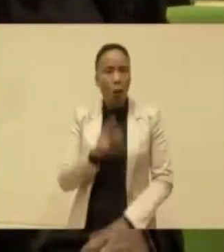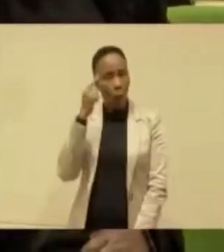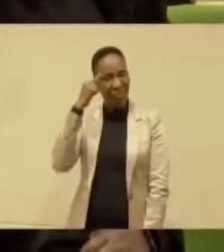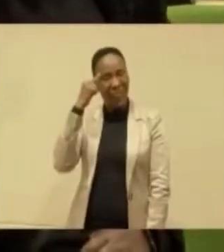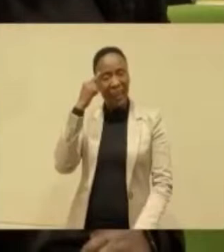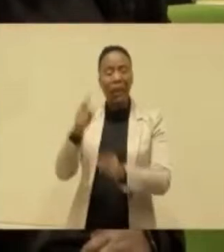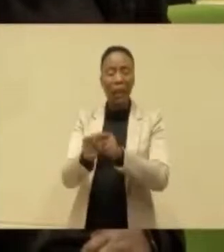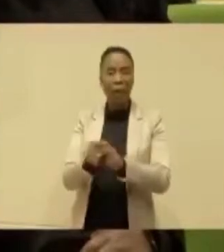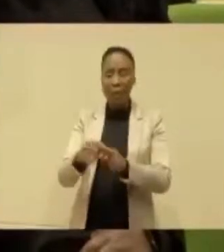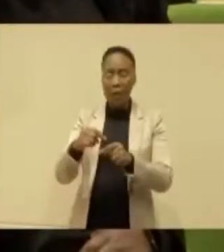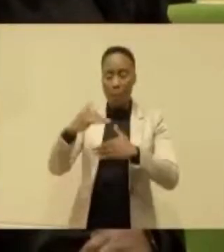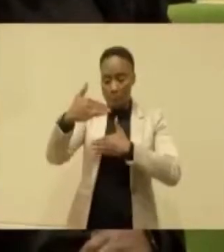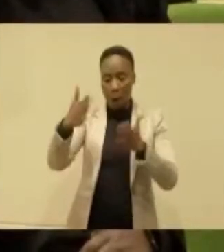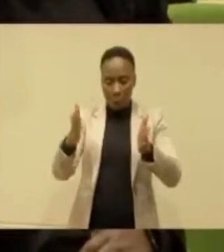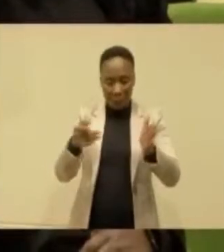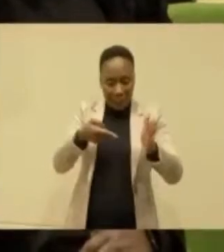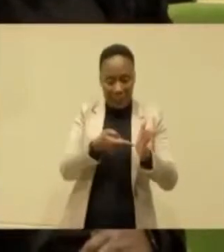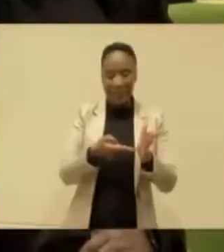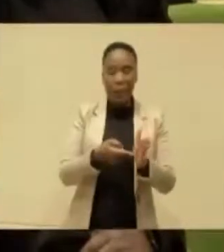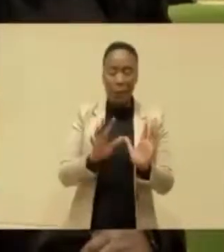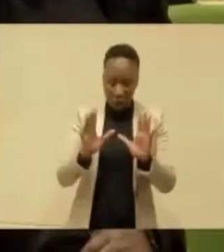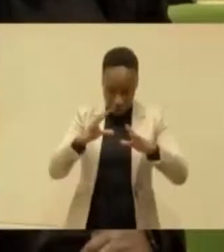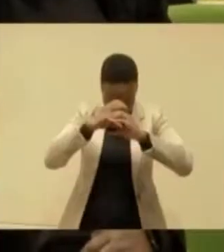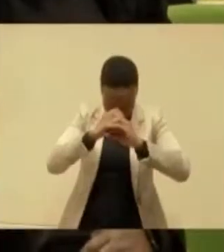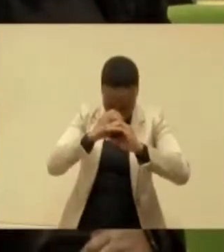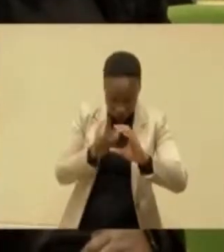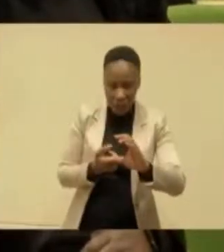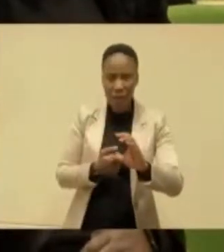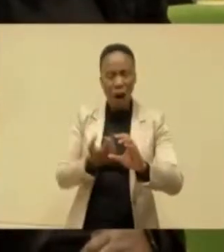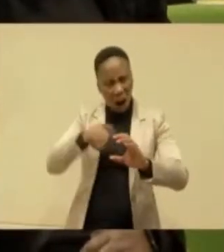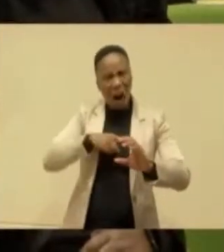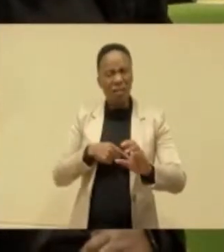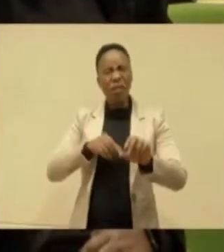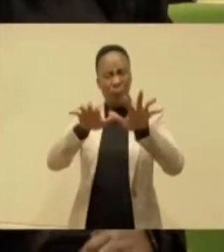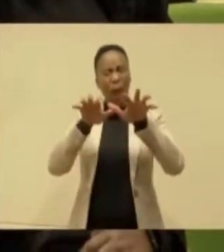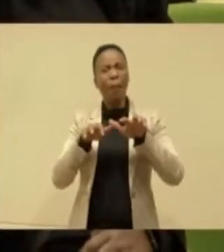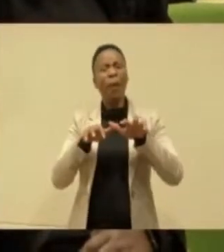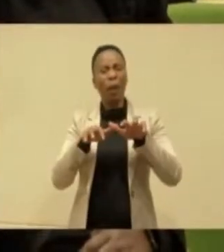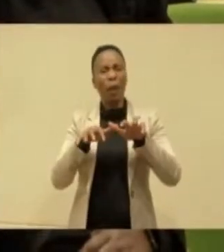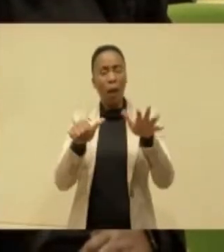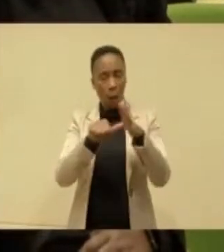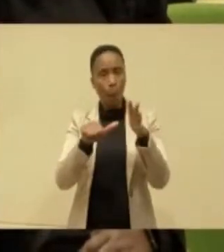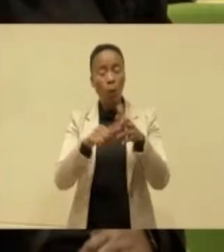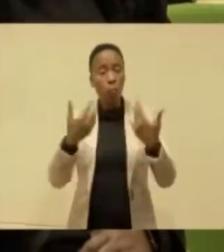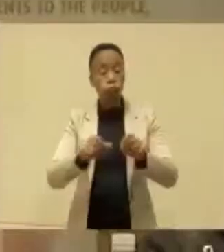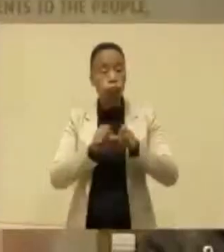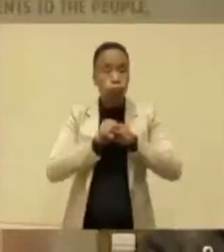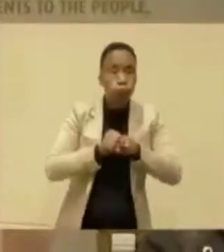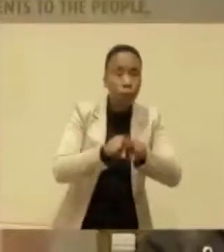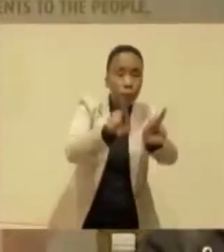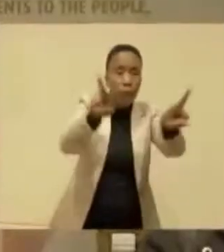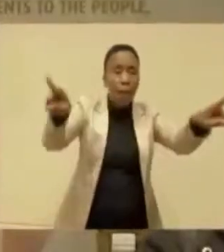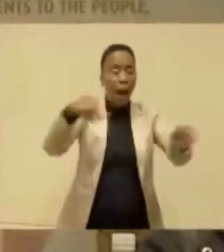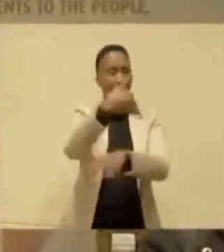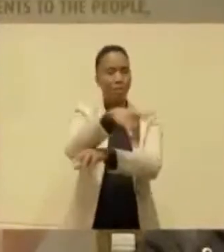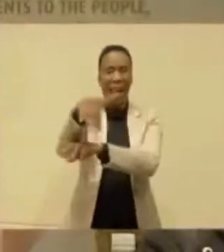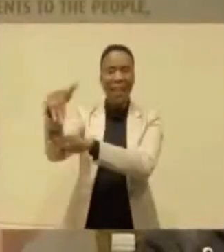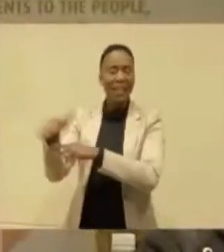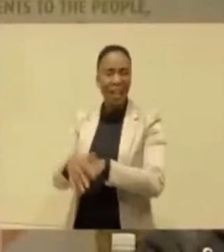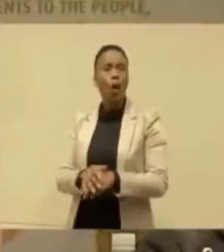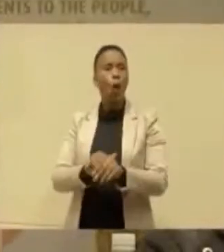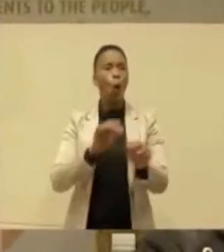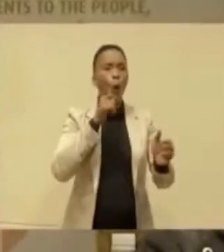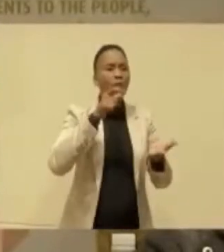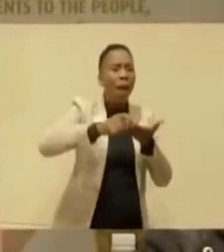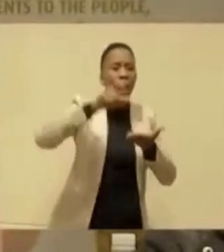outside of the box because for us as parliament it was important to go out and to consult the women of